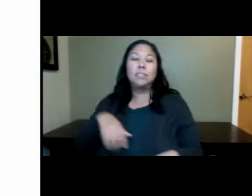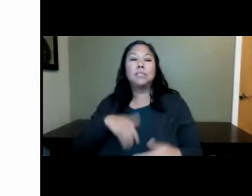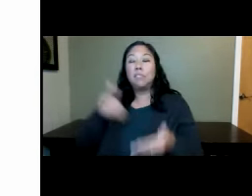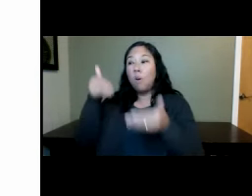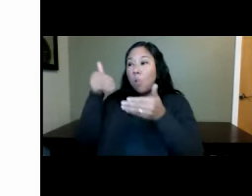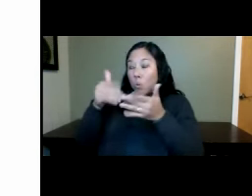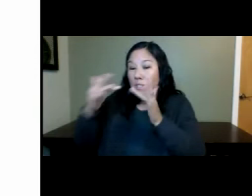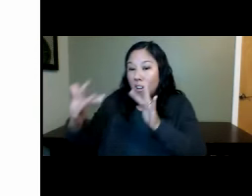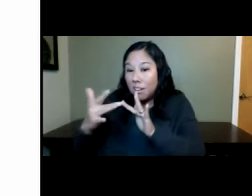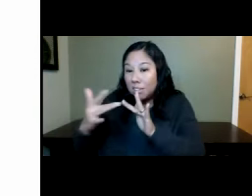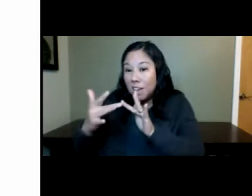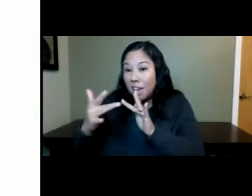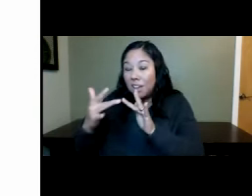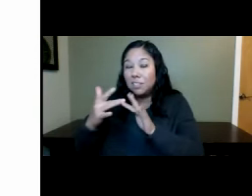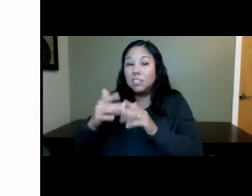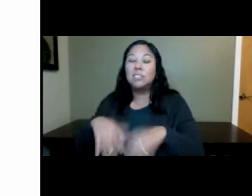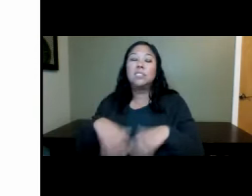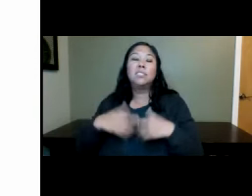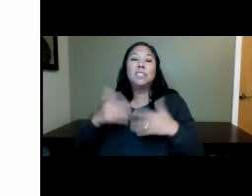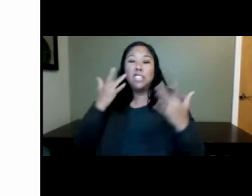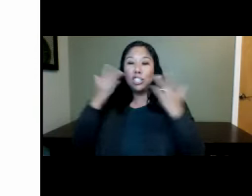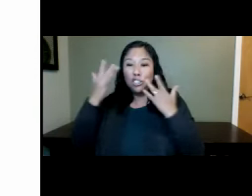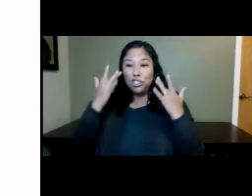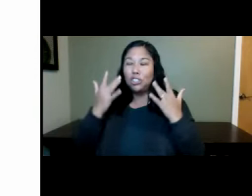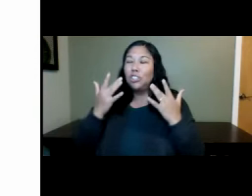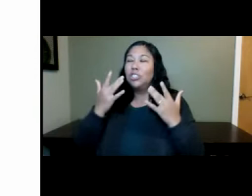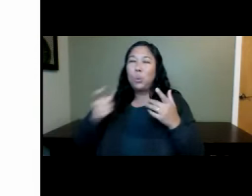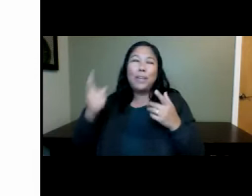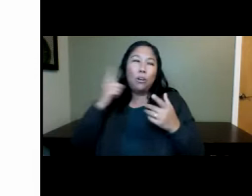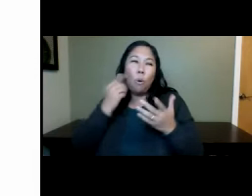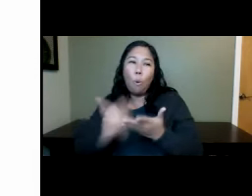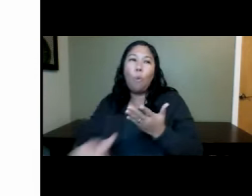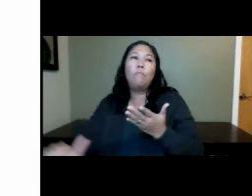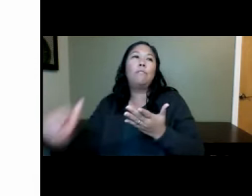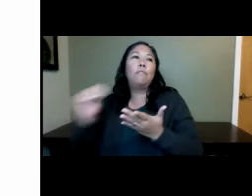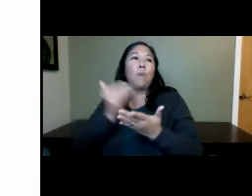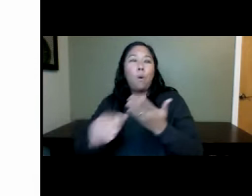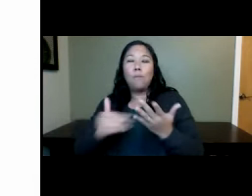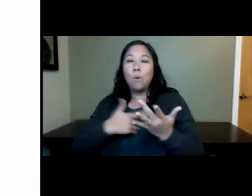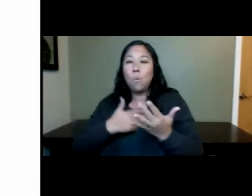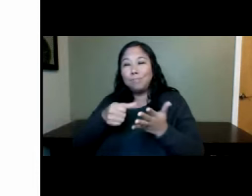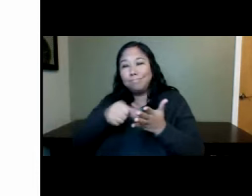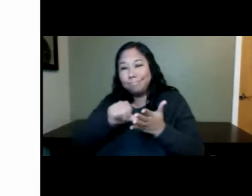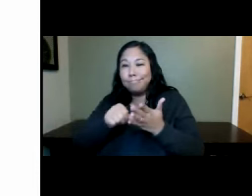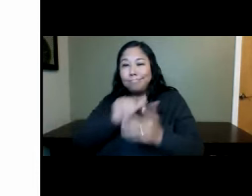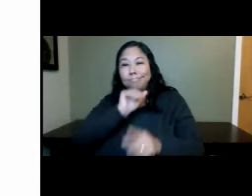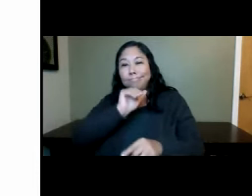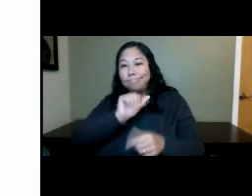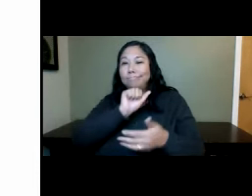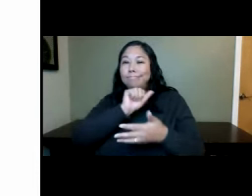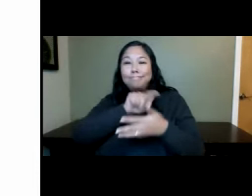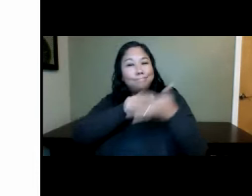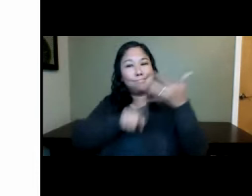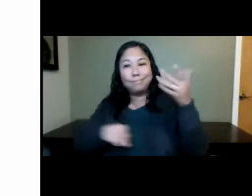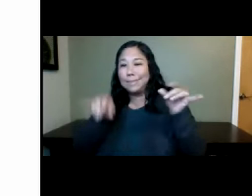the general rules that that everyone has been saying over and over. Just we really need to hang in there, even though the vaccines are here. They